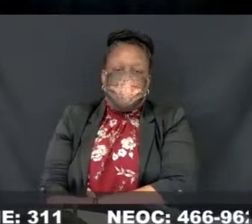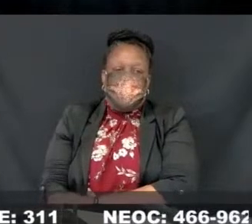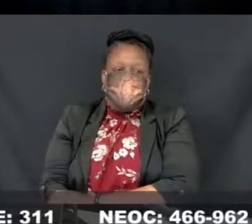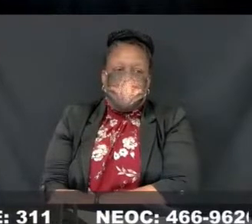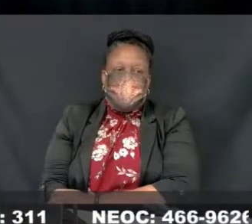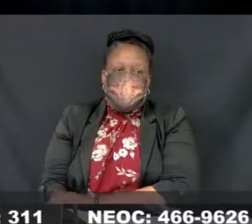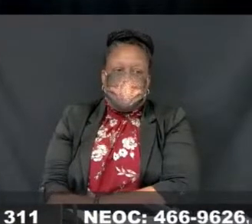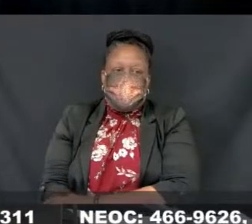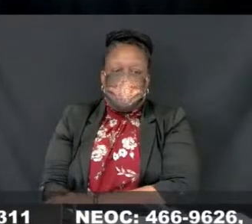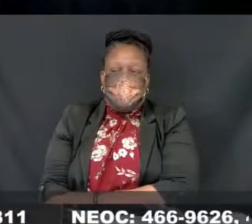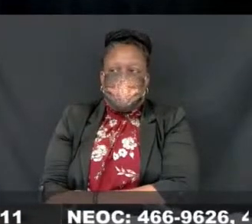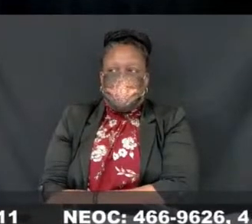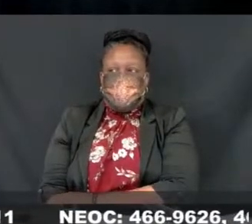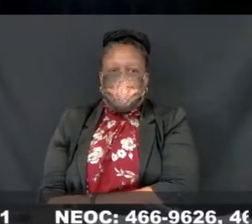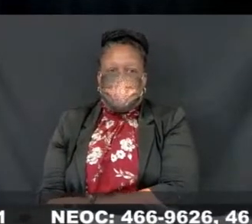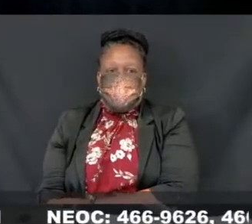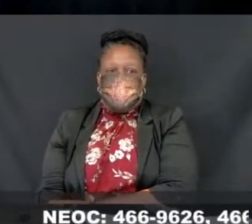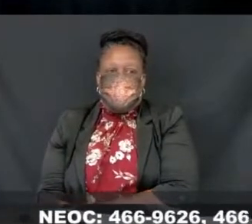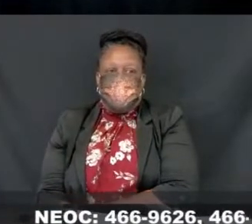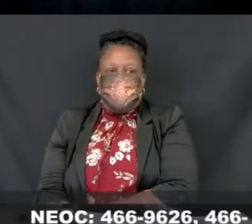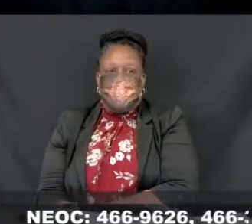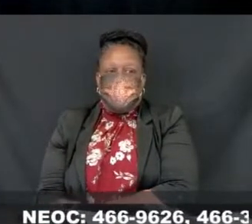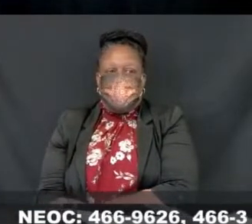Williams? My partner, Mr. Williams.